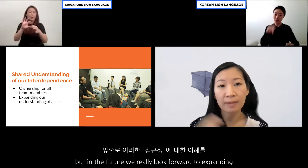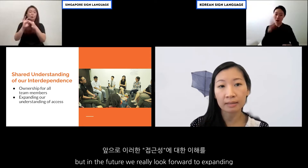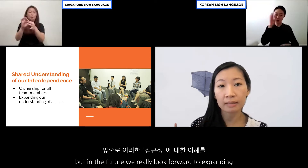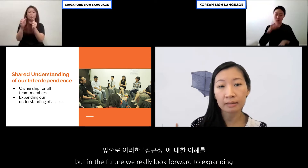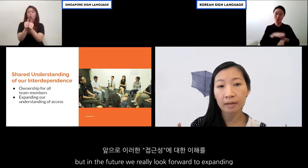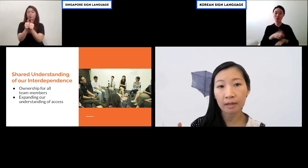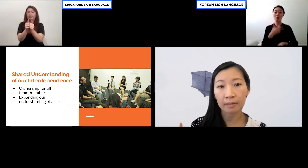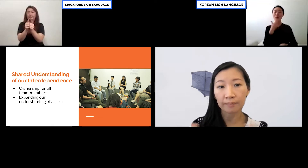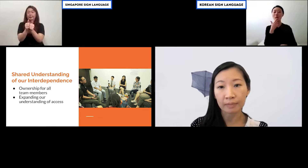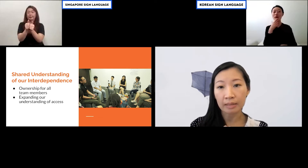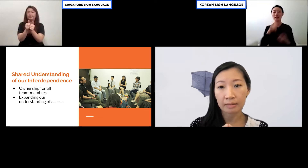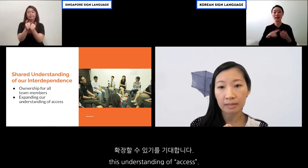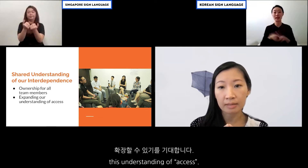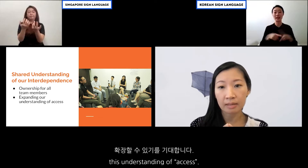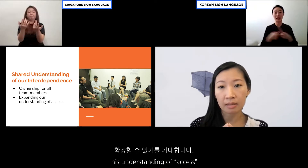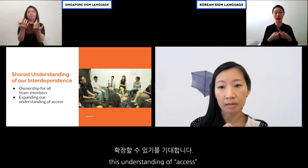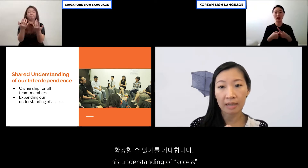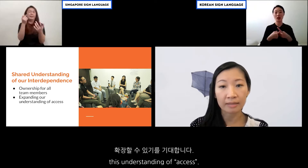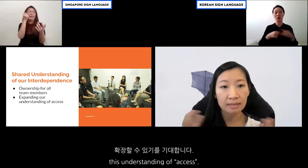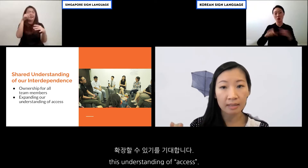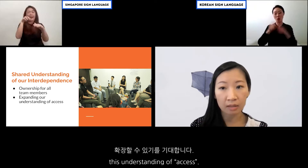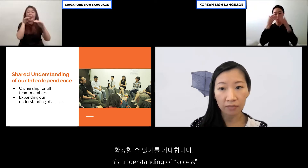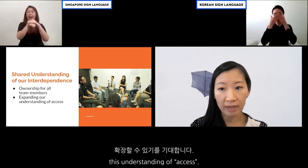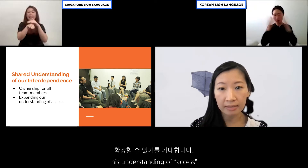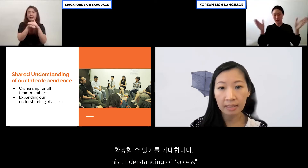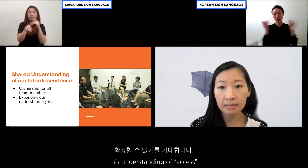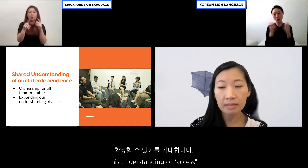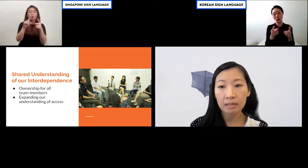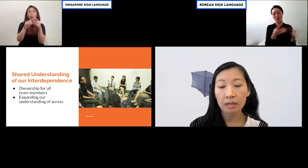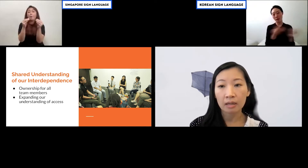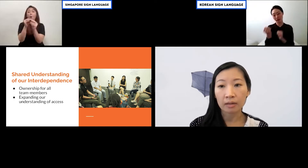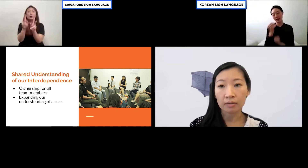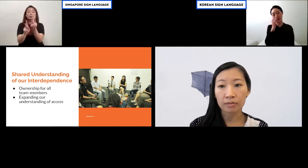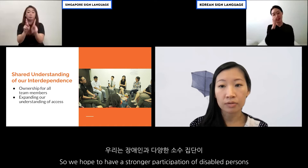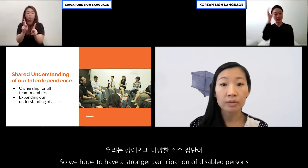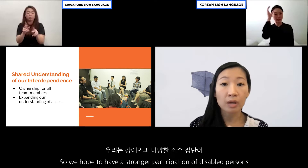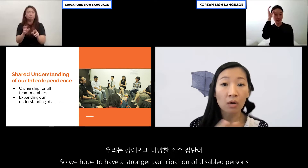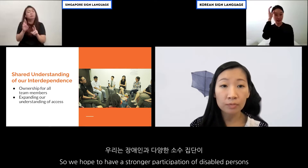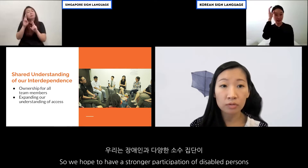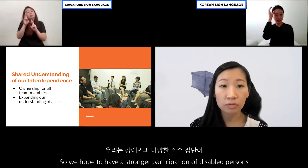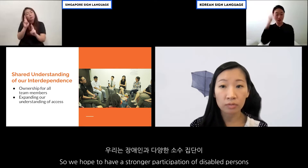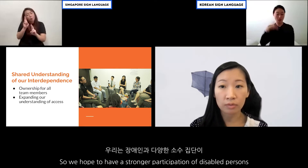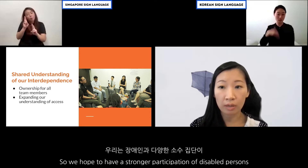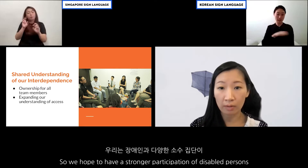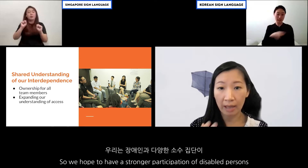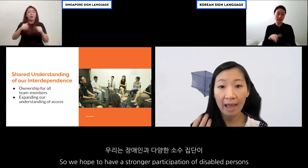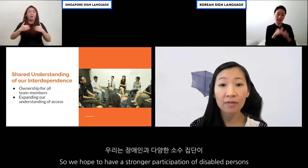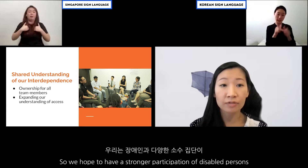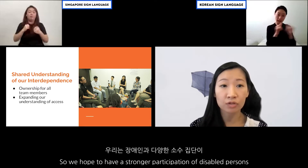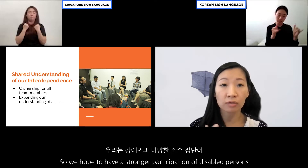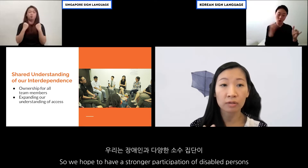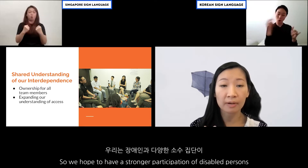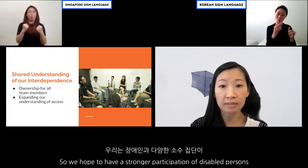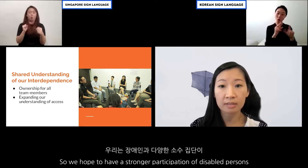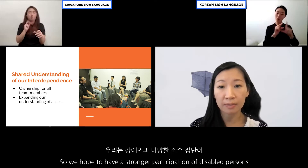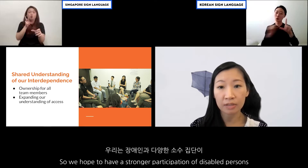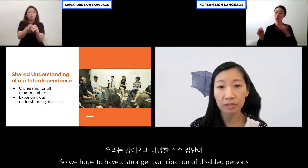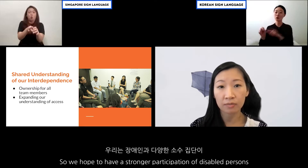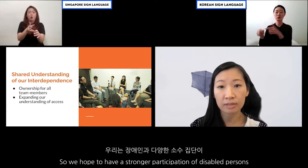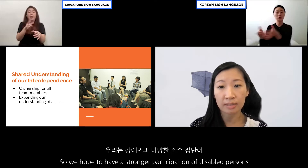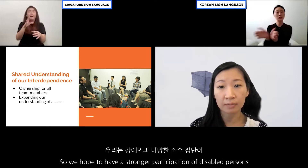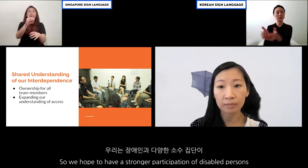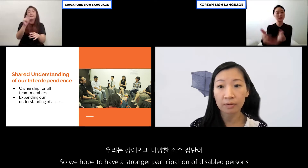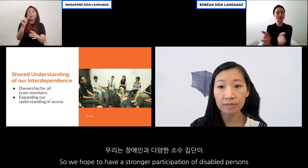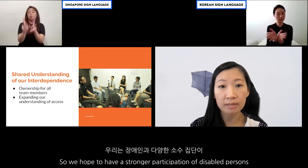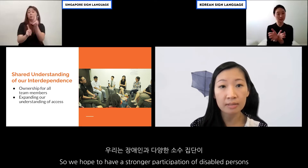to expanding this understanding of access. So we hope to have a stronger participation